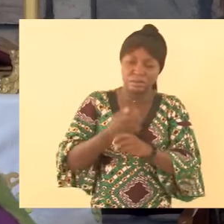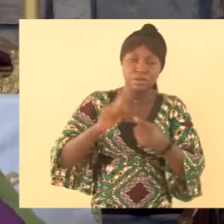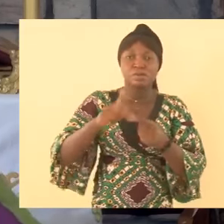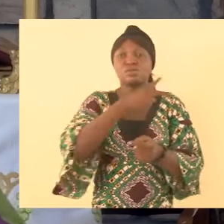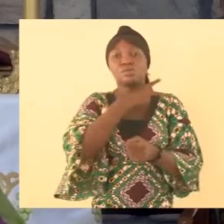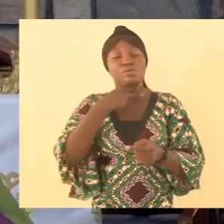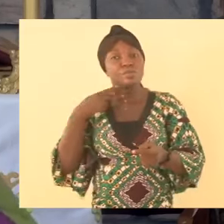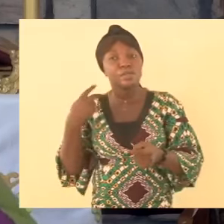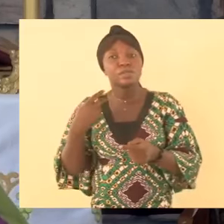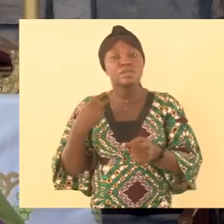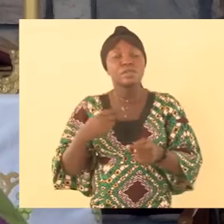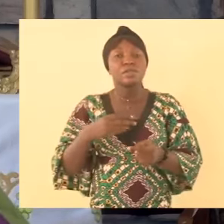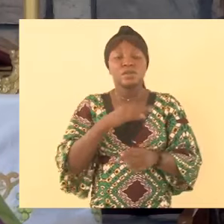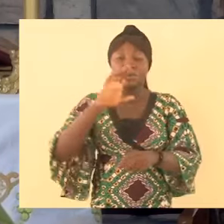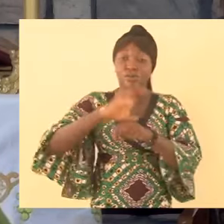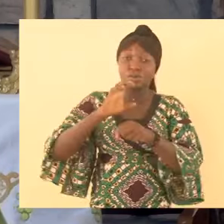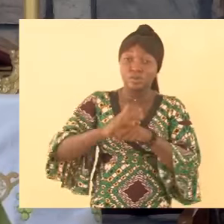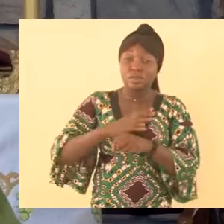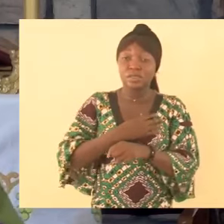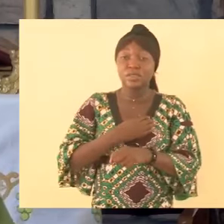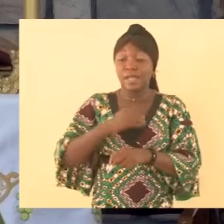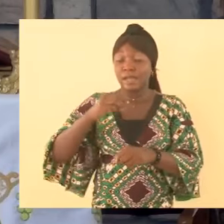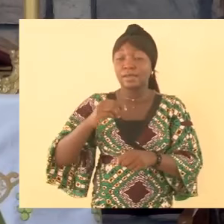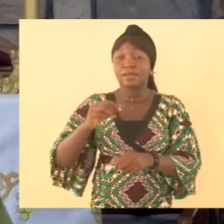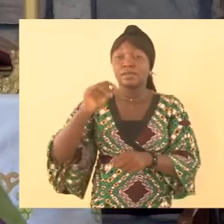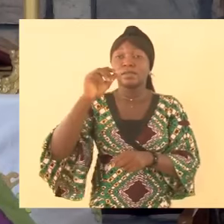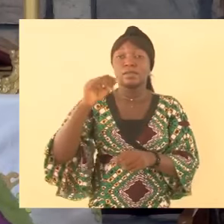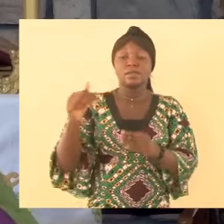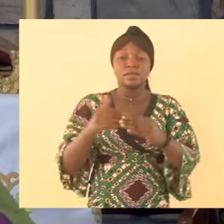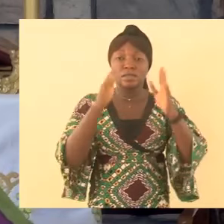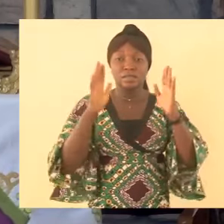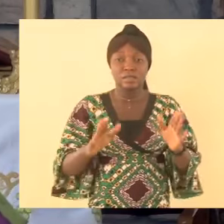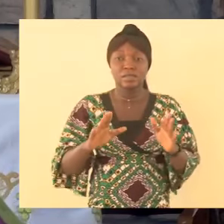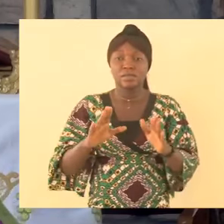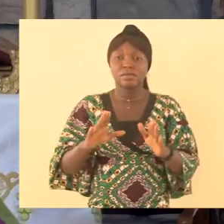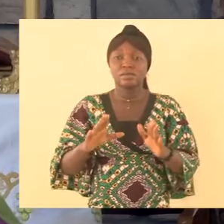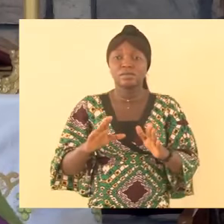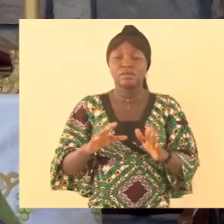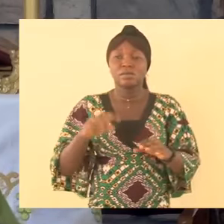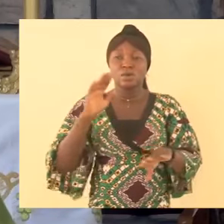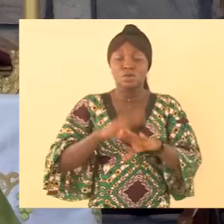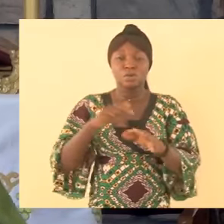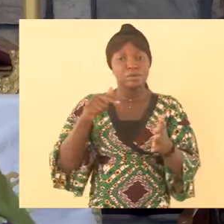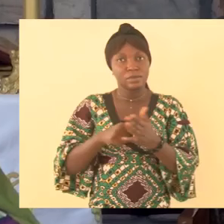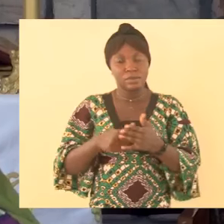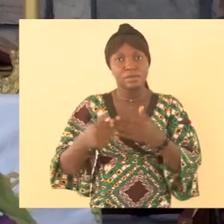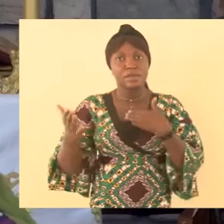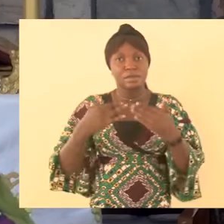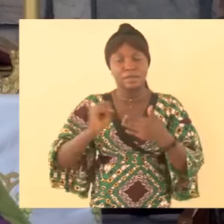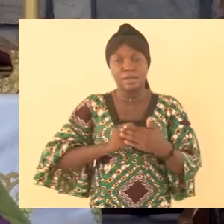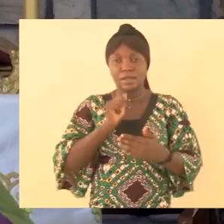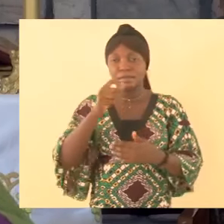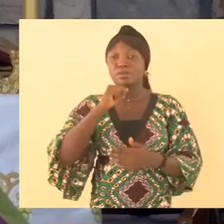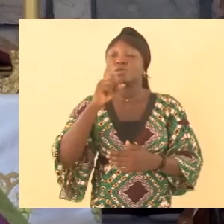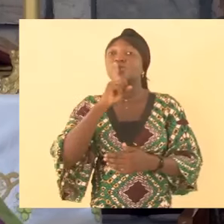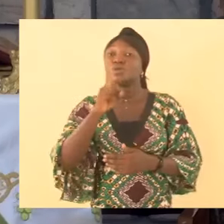to priests and pastors of churches and lay leaders, church council officials, on this matter.